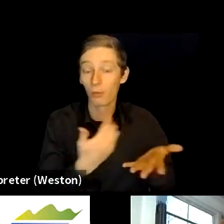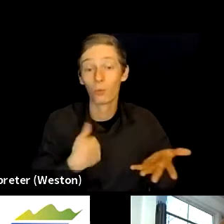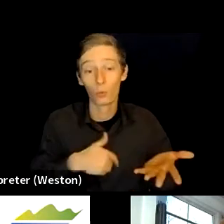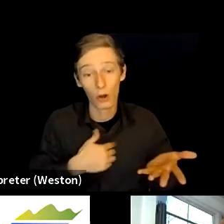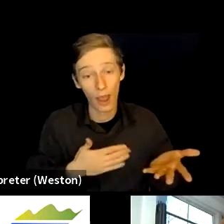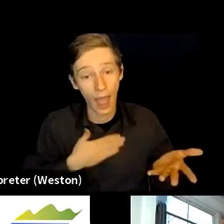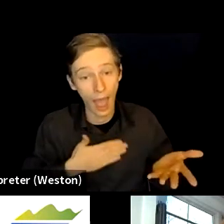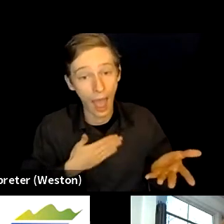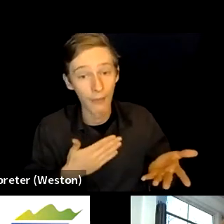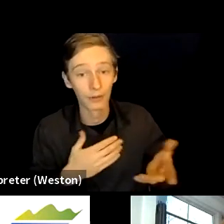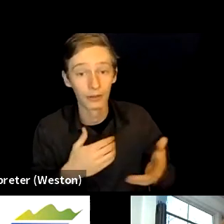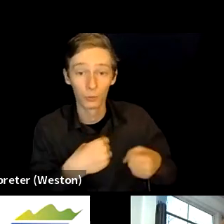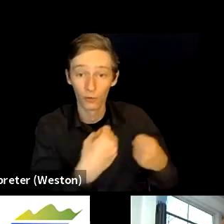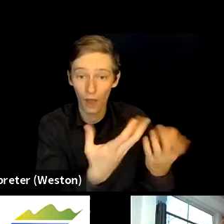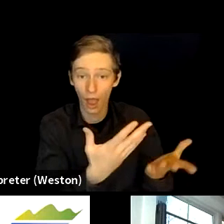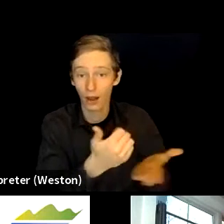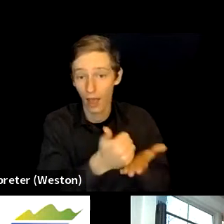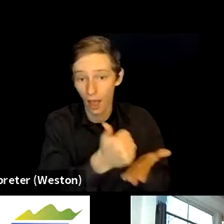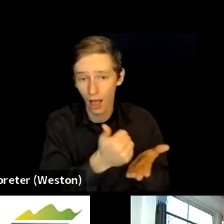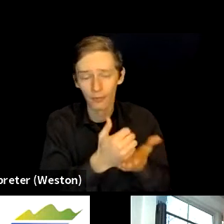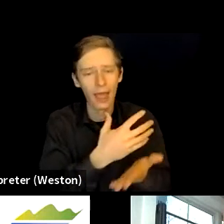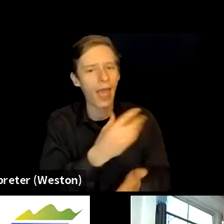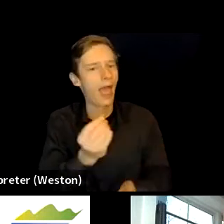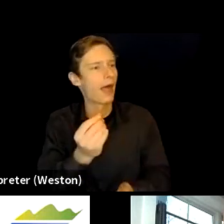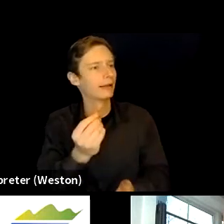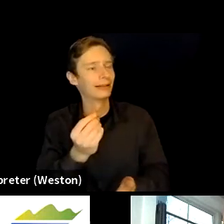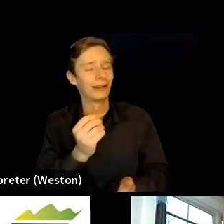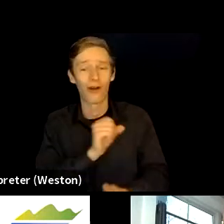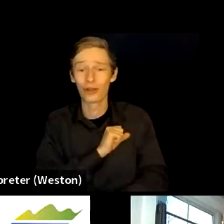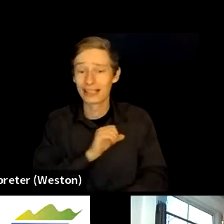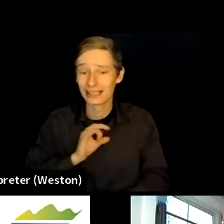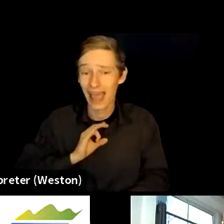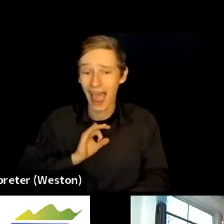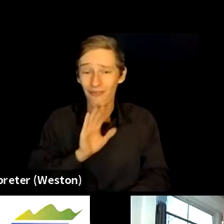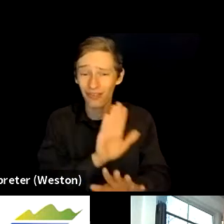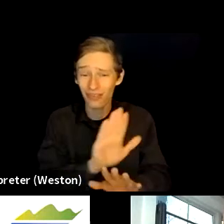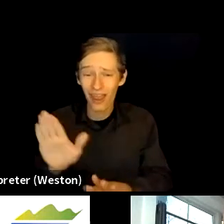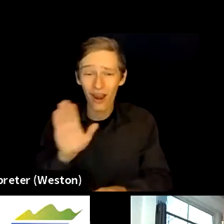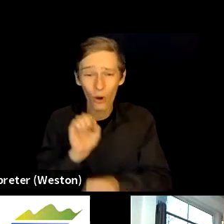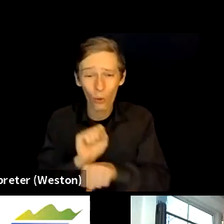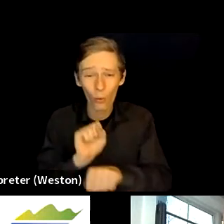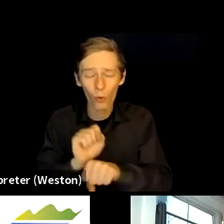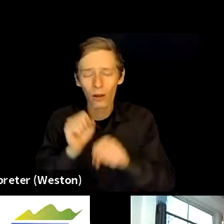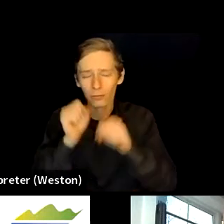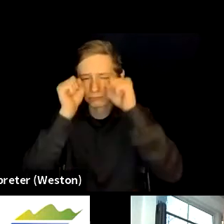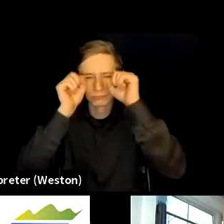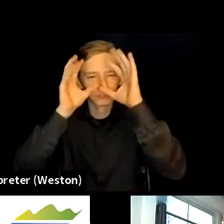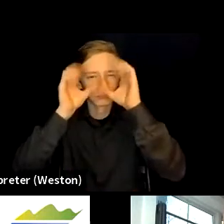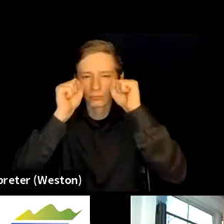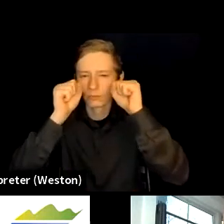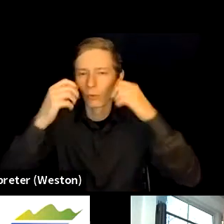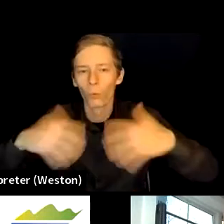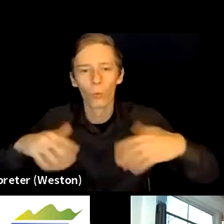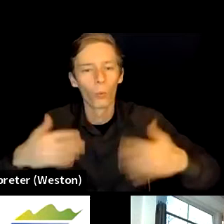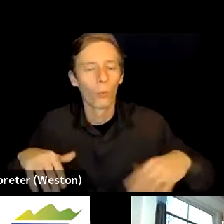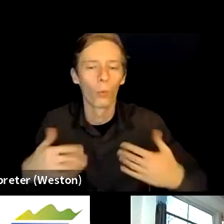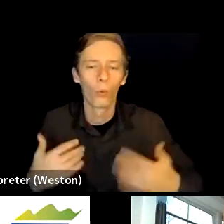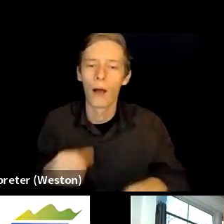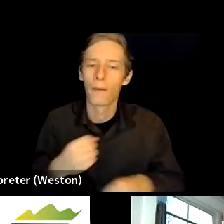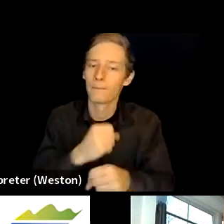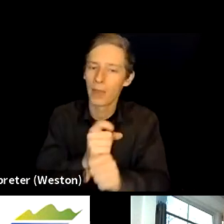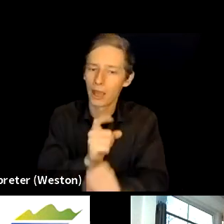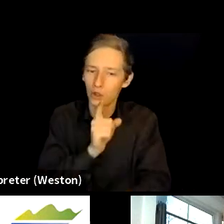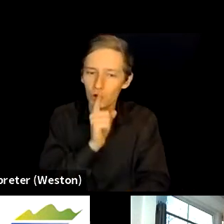I guess just amazed at the work that our staff did to put things in place to make sure services were available for